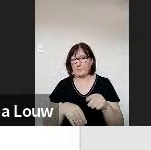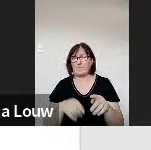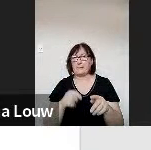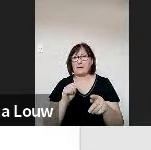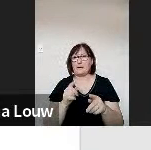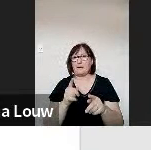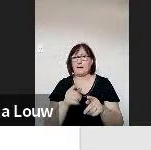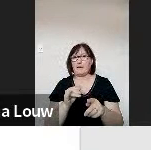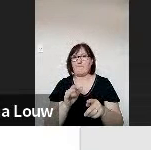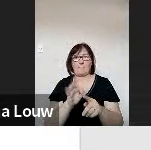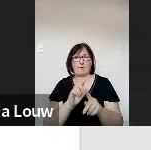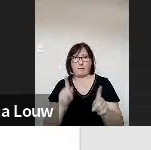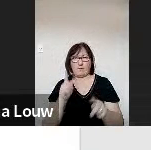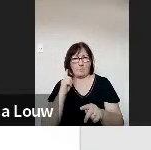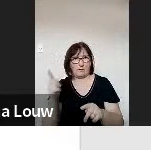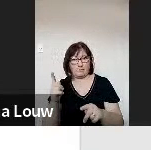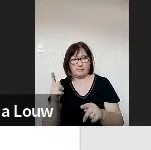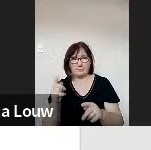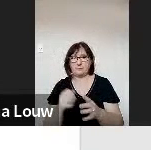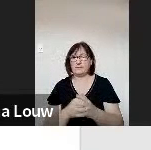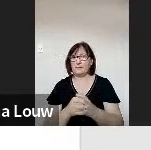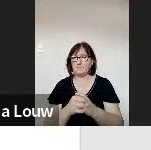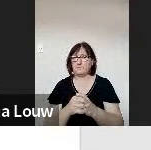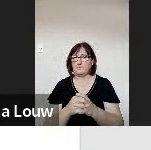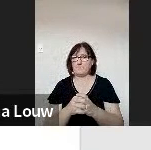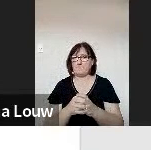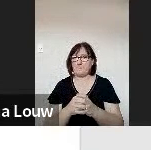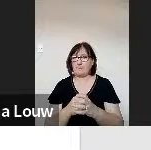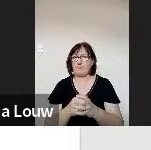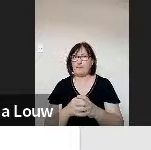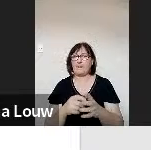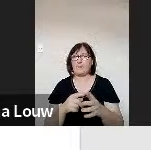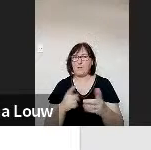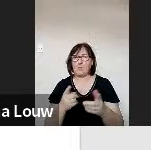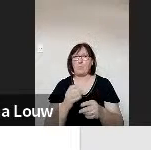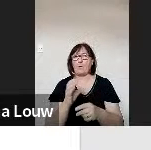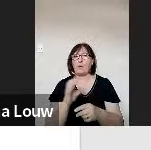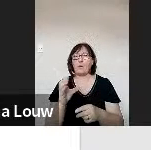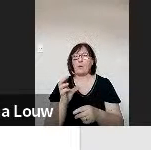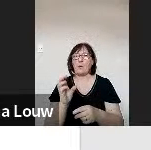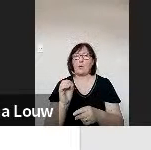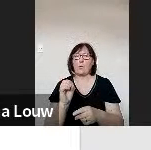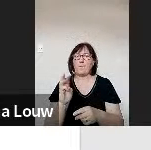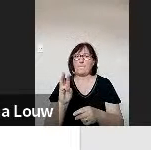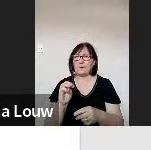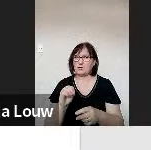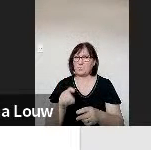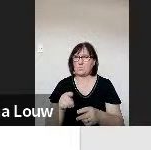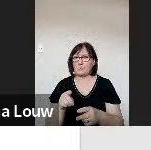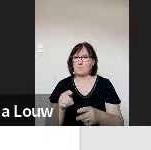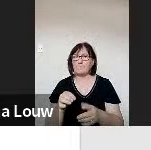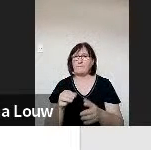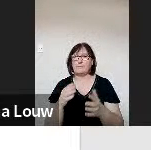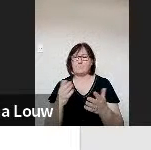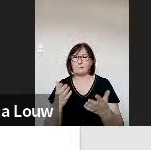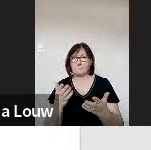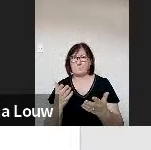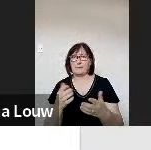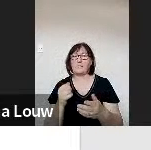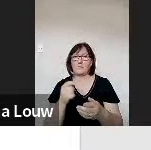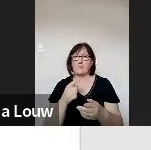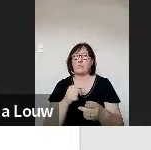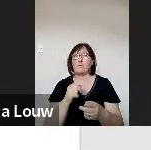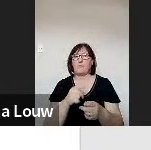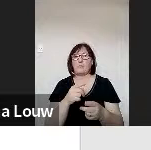trader will have to give the commissioner an indication whether they elect to be dealt with